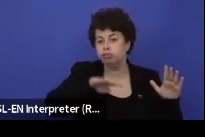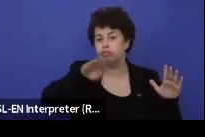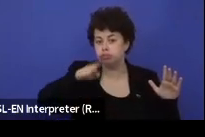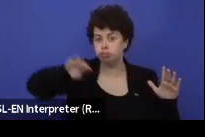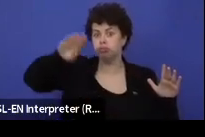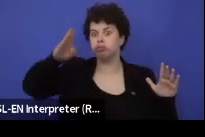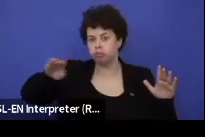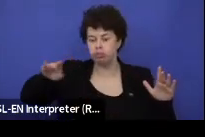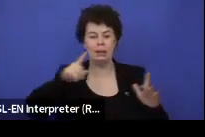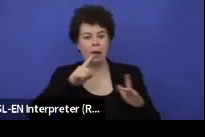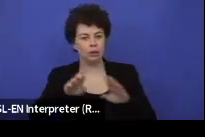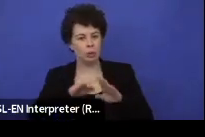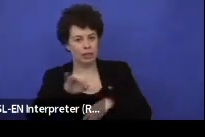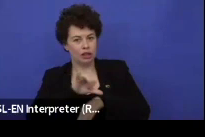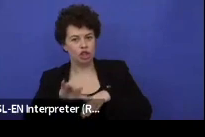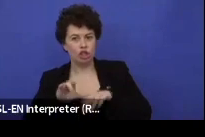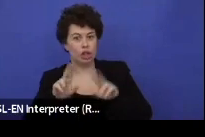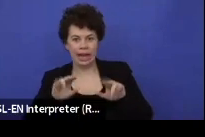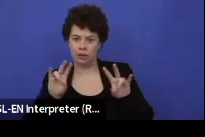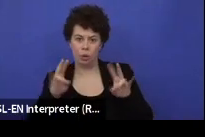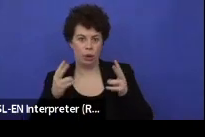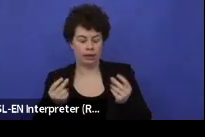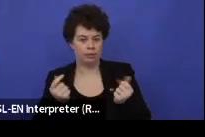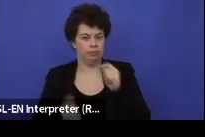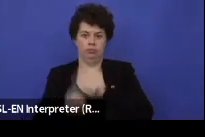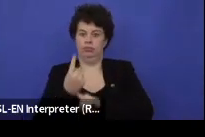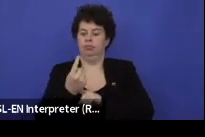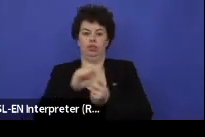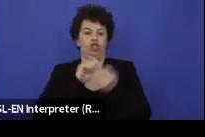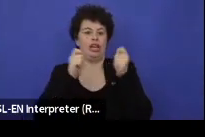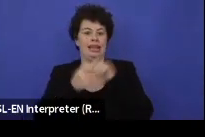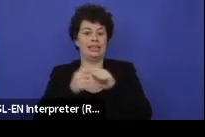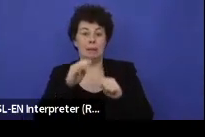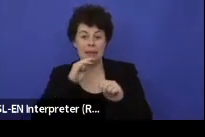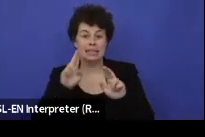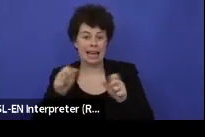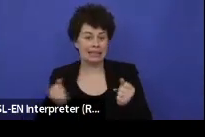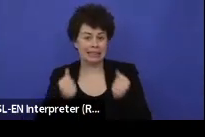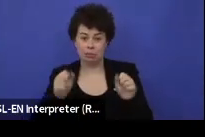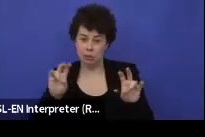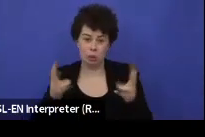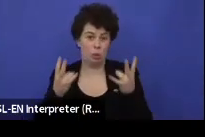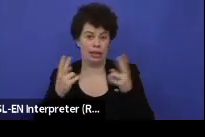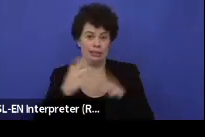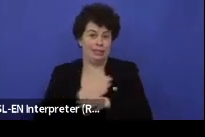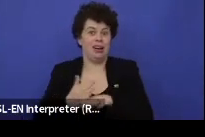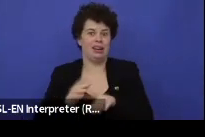shortly thereafter. So that's another menopause that we can have, the surgical medical menopause.